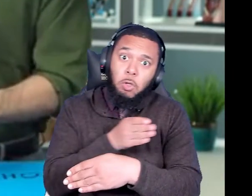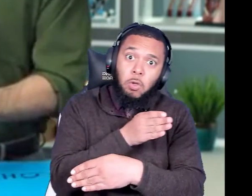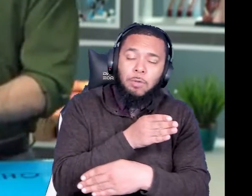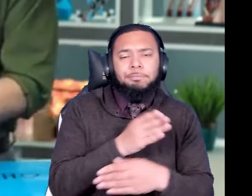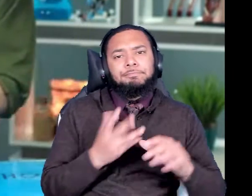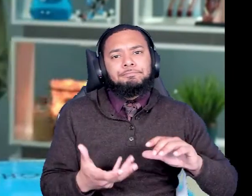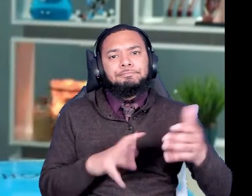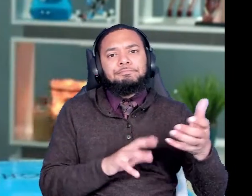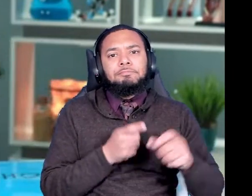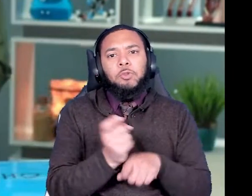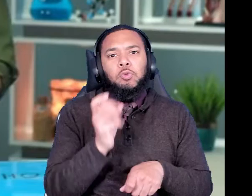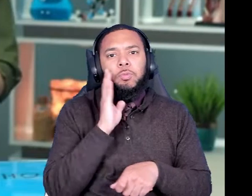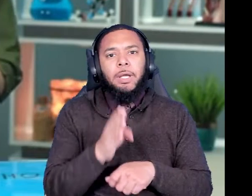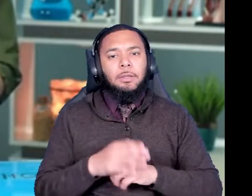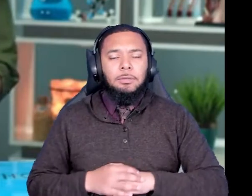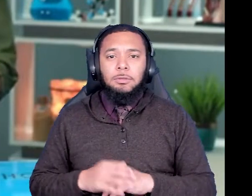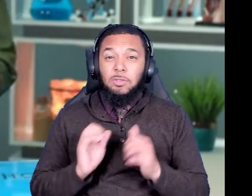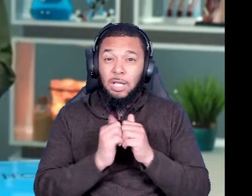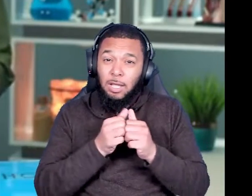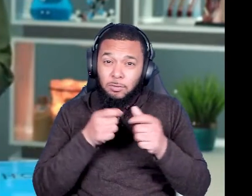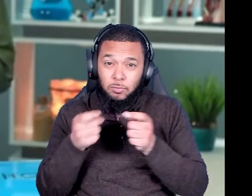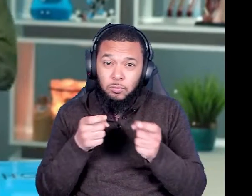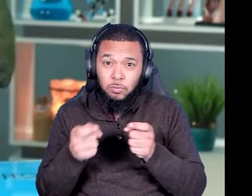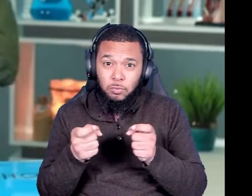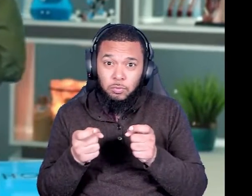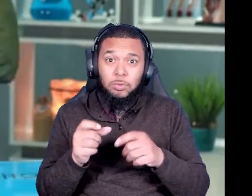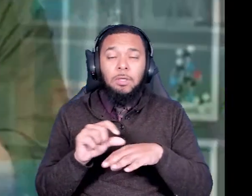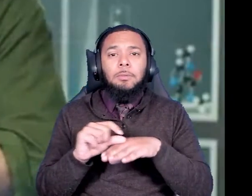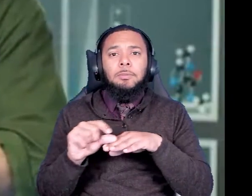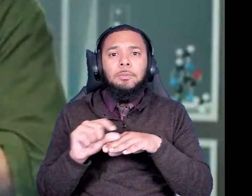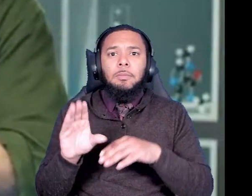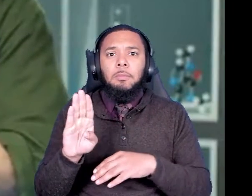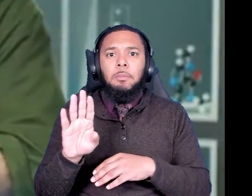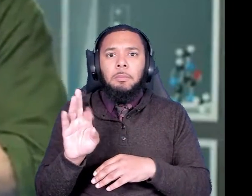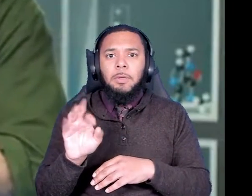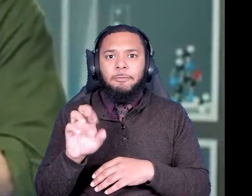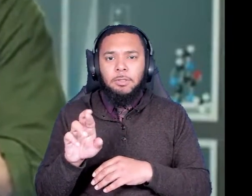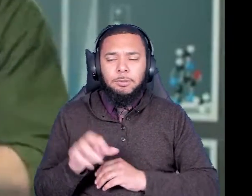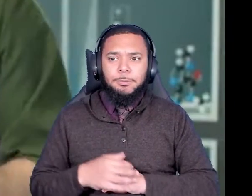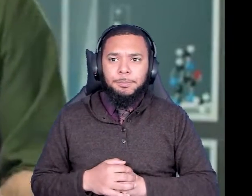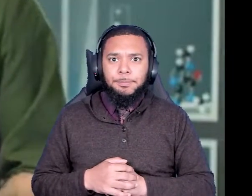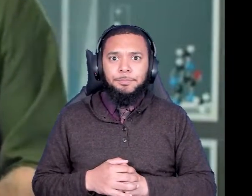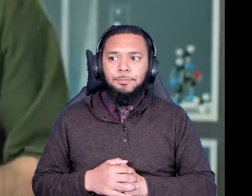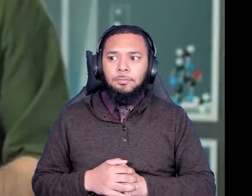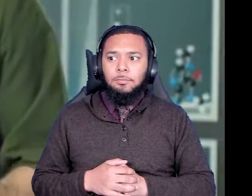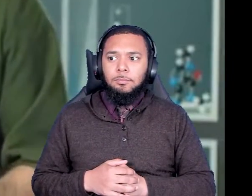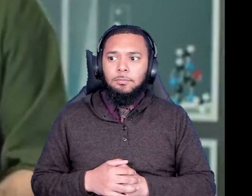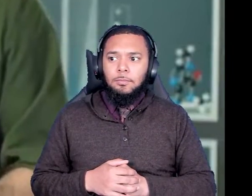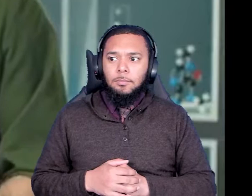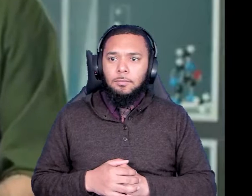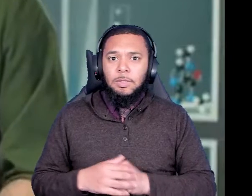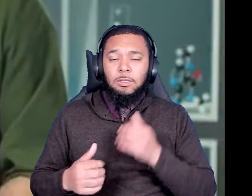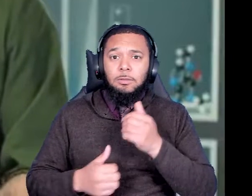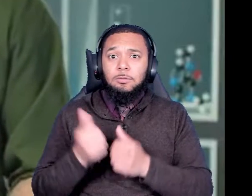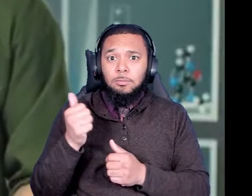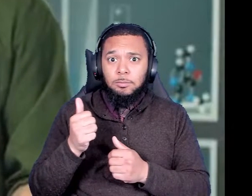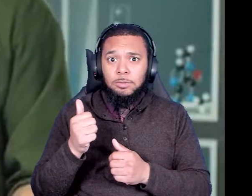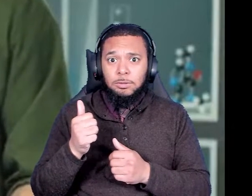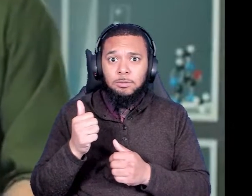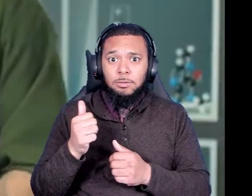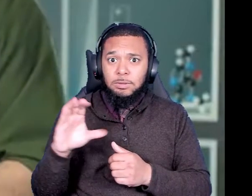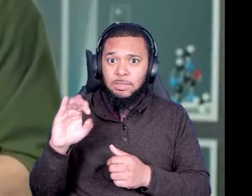the way that can be regulated is through buffers, because most cells in our body have to stay somewhere